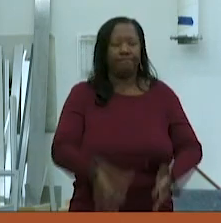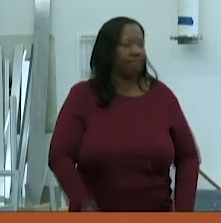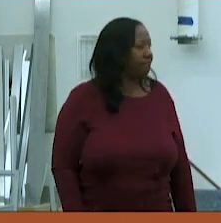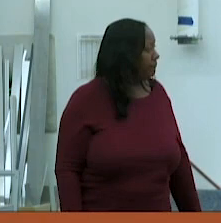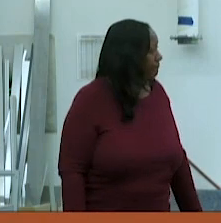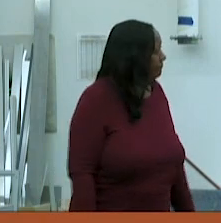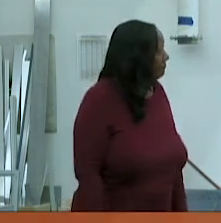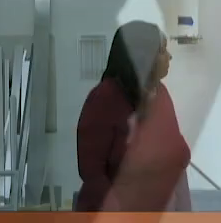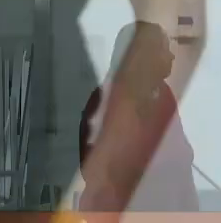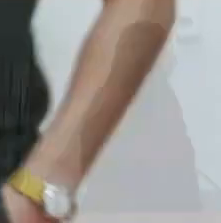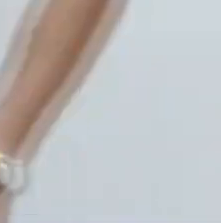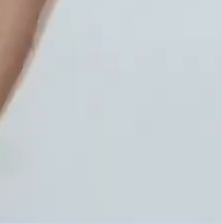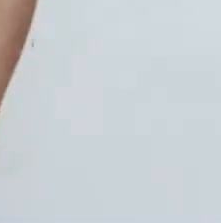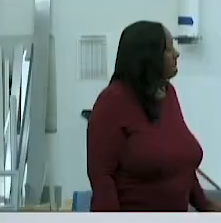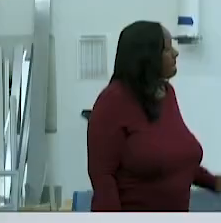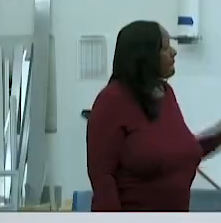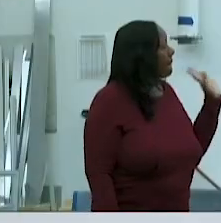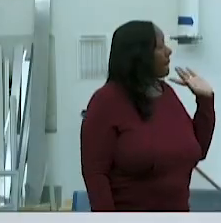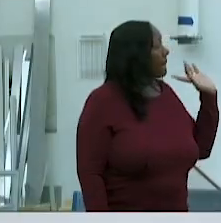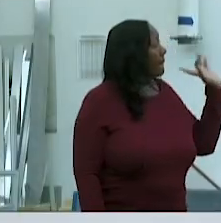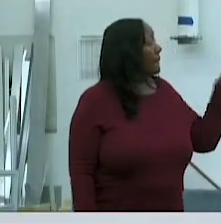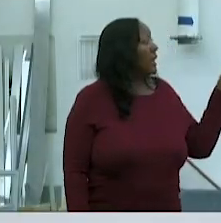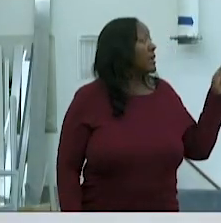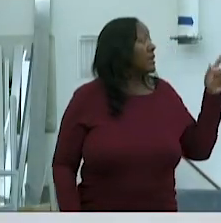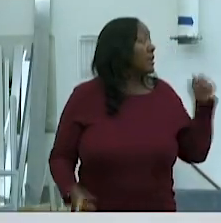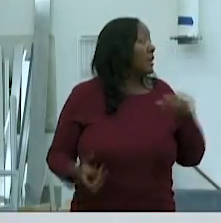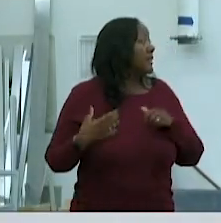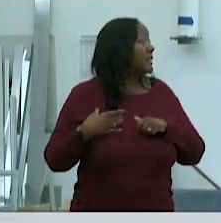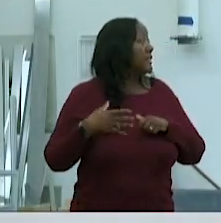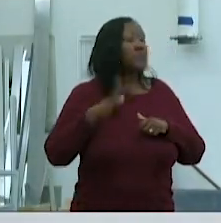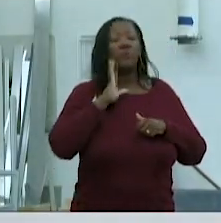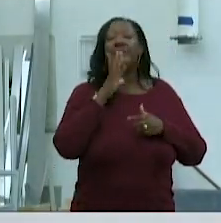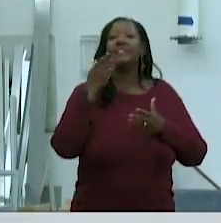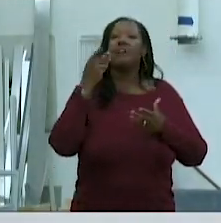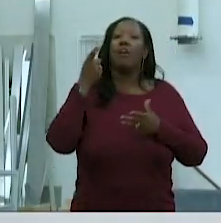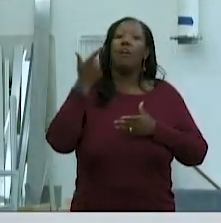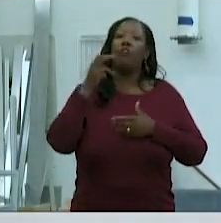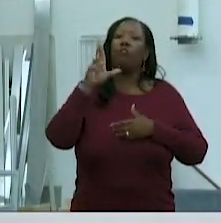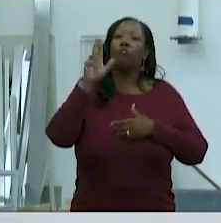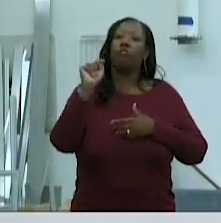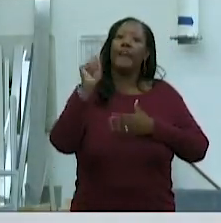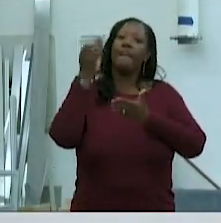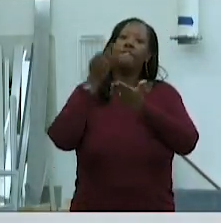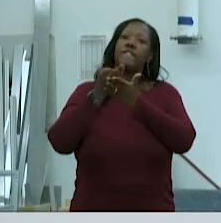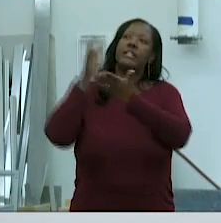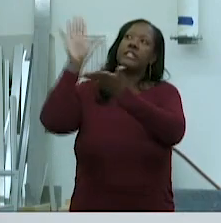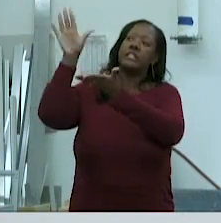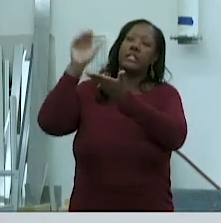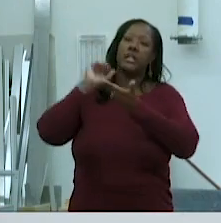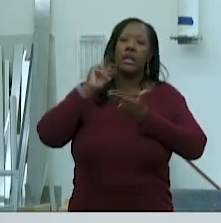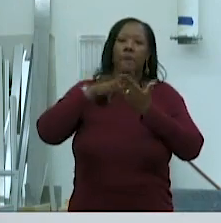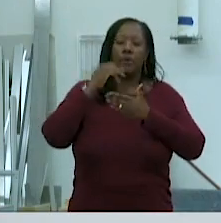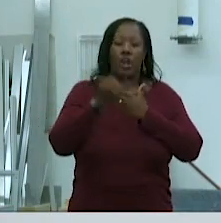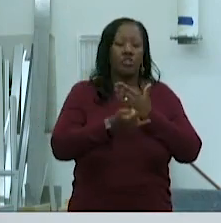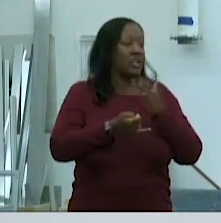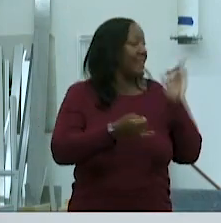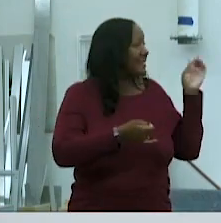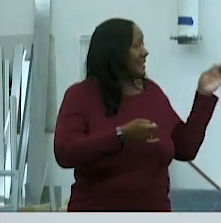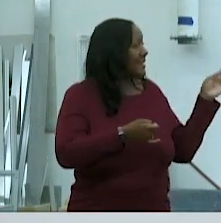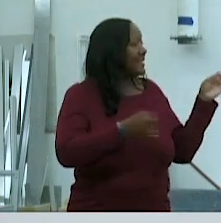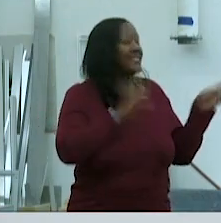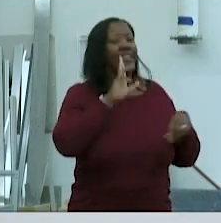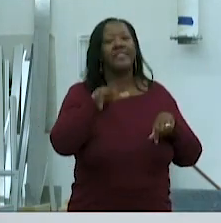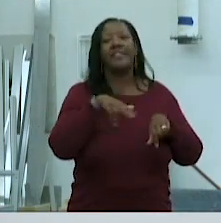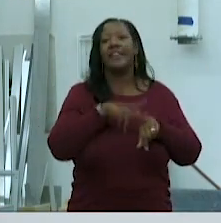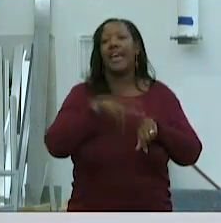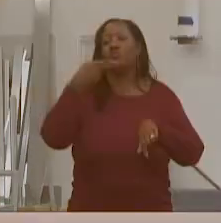All right, so this next project was a SAFE grant-funded project, and these are the Trailblazing Reader Rails. This was at the National Postal